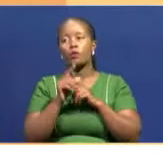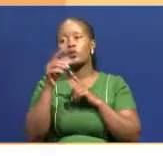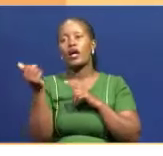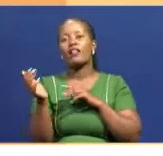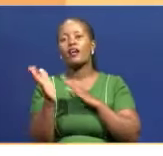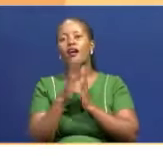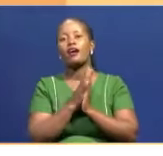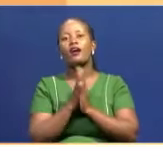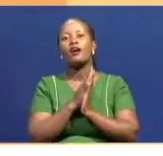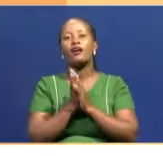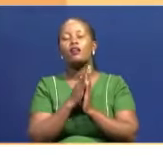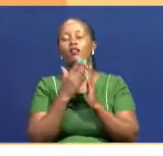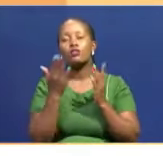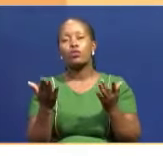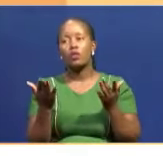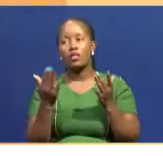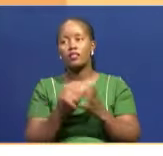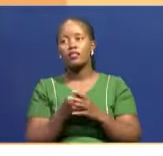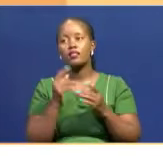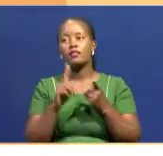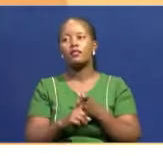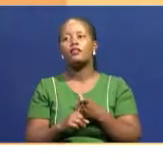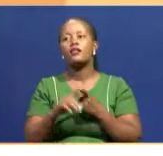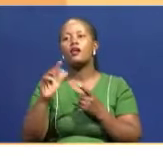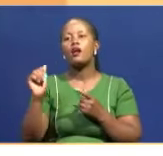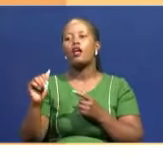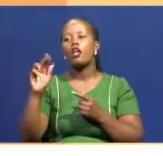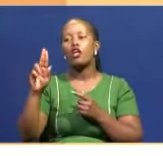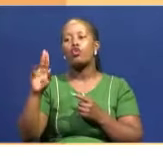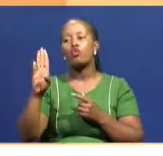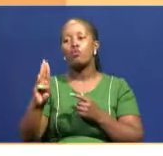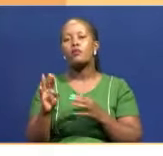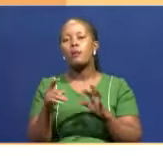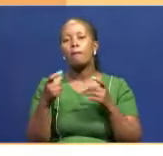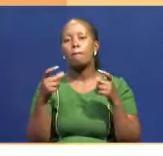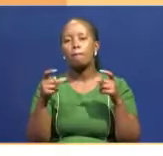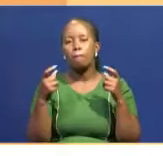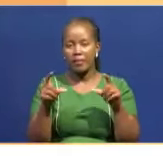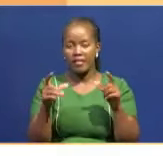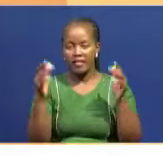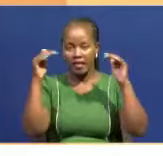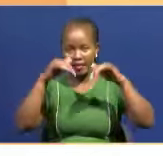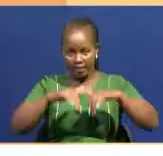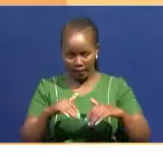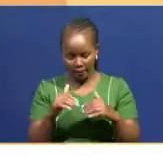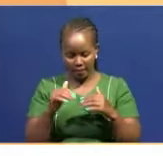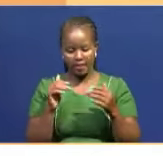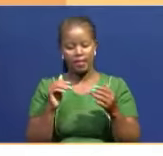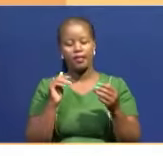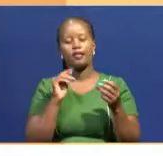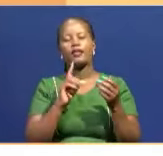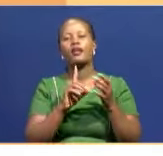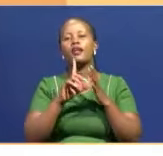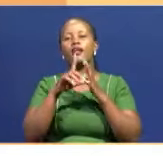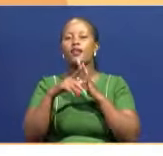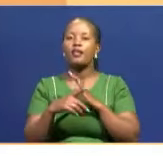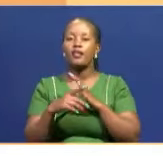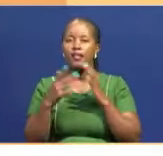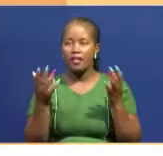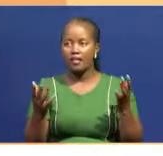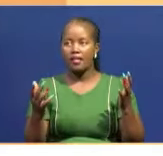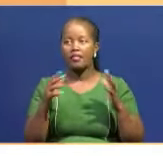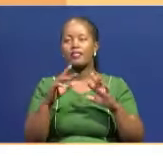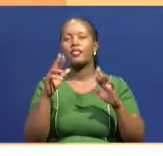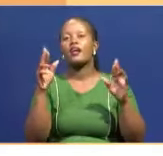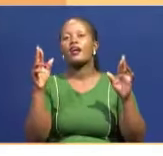on. Number one, the AUB Media Summit. So we shall be taking a look at that. And also later, we'll be talking about the